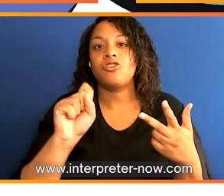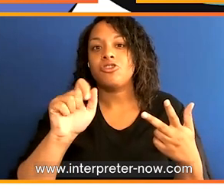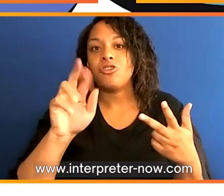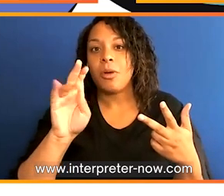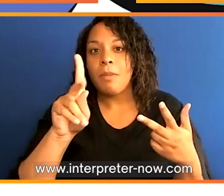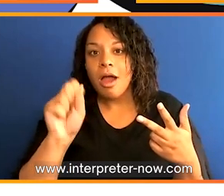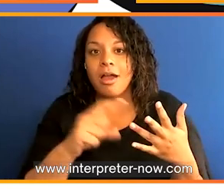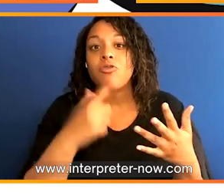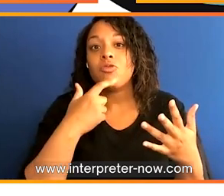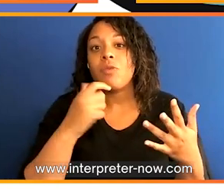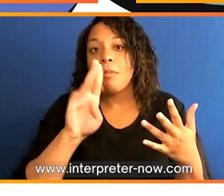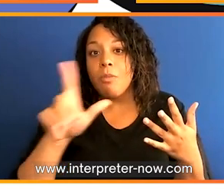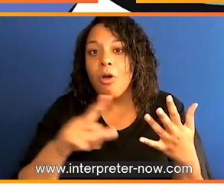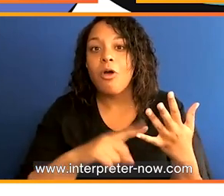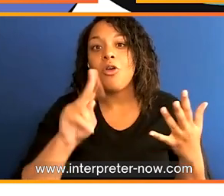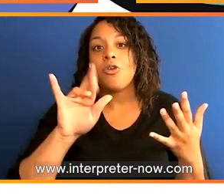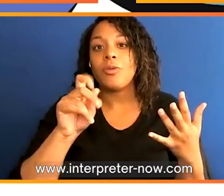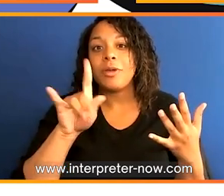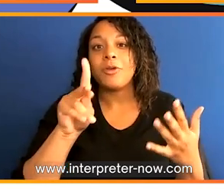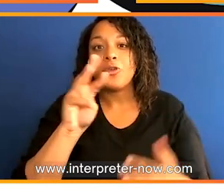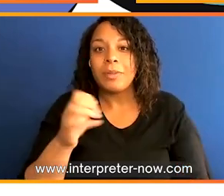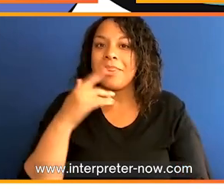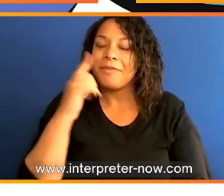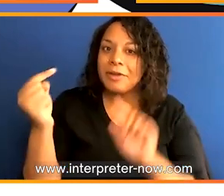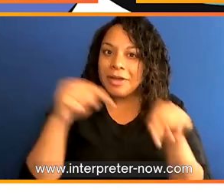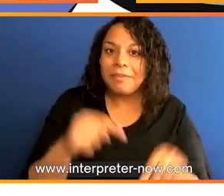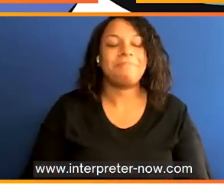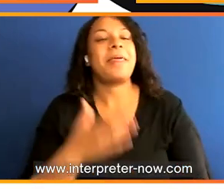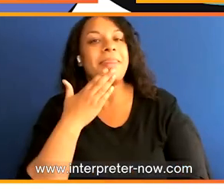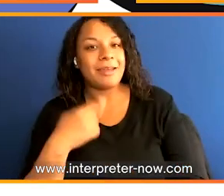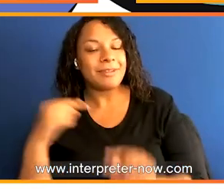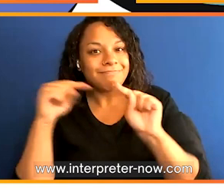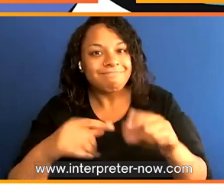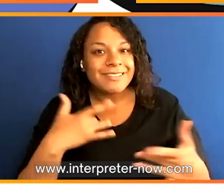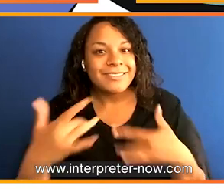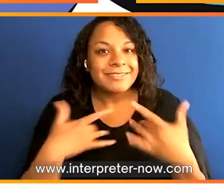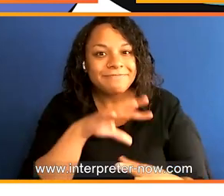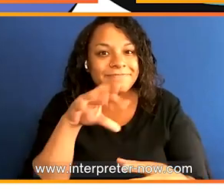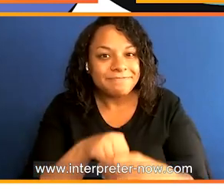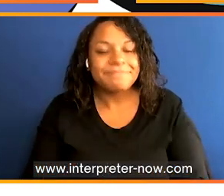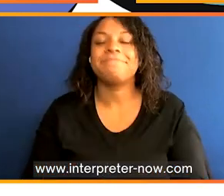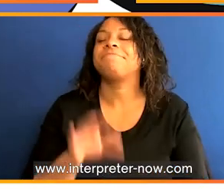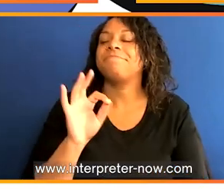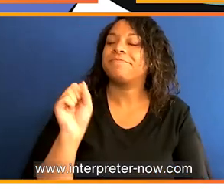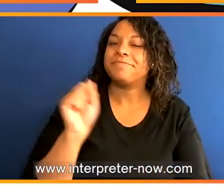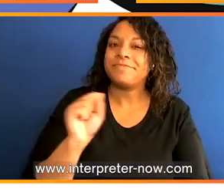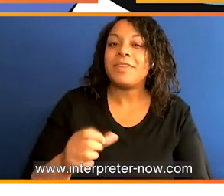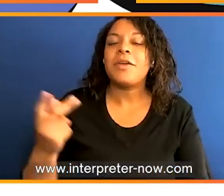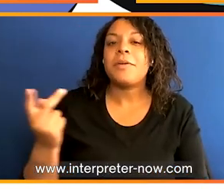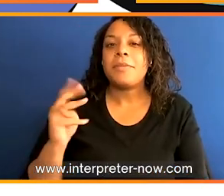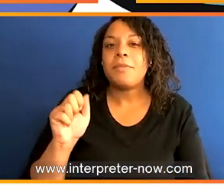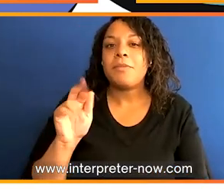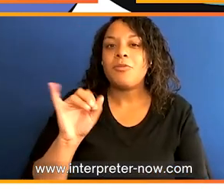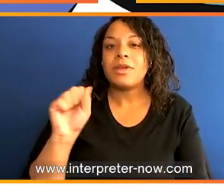welcome, Marissa. Thanks for having me. I'm super excited to be here, Melinda. Yeah. So Marissa and I